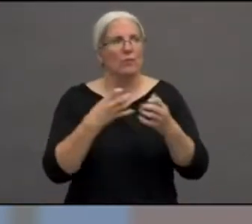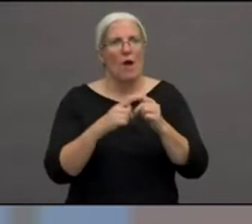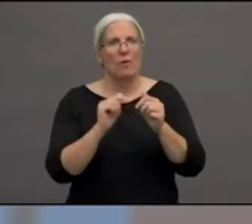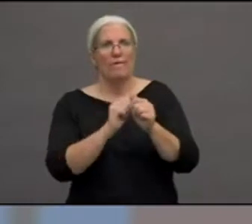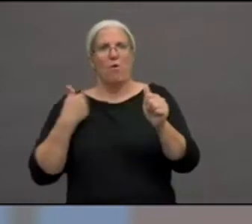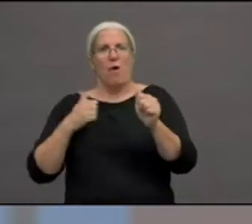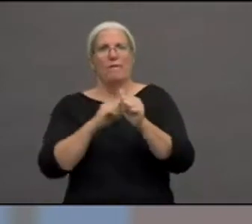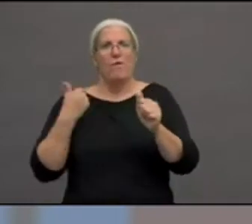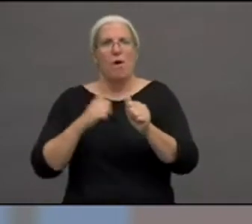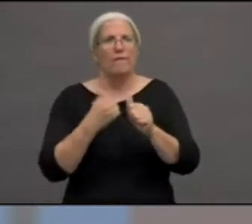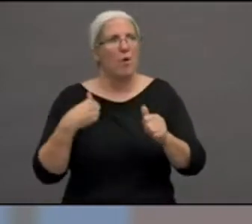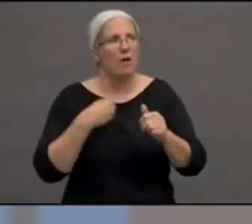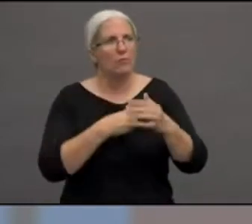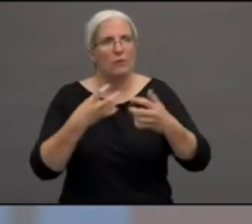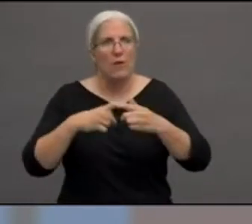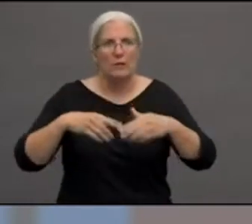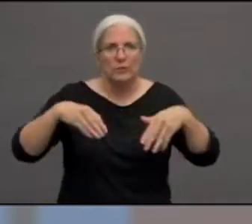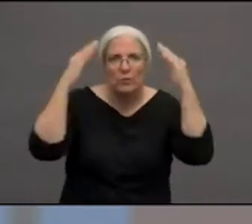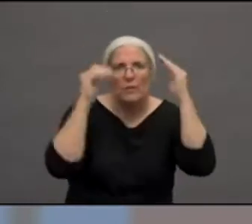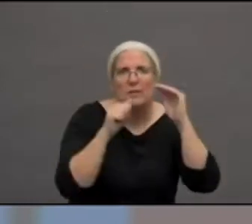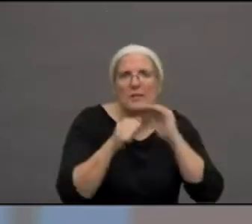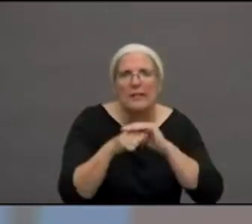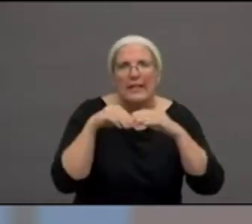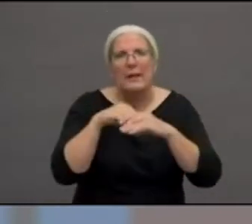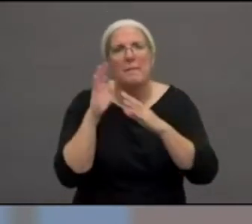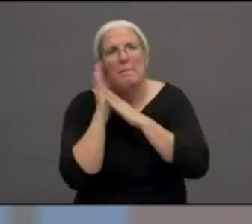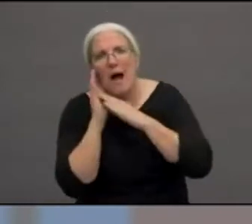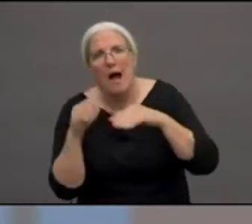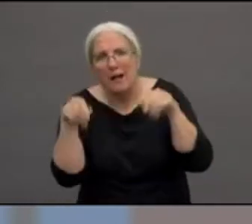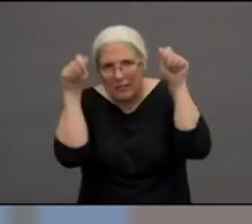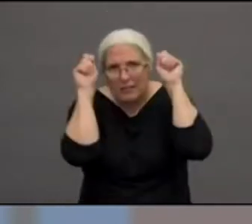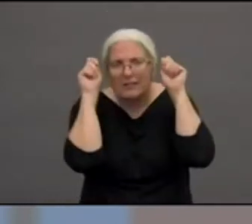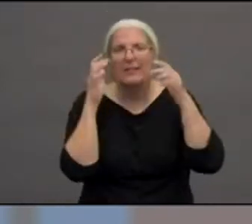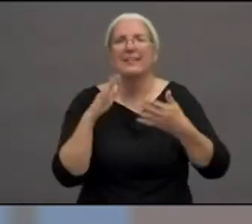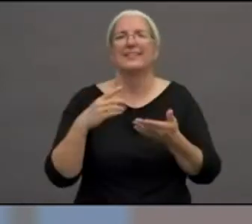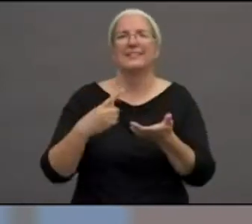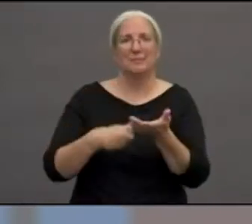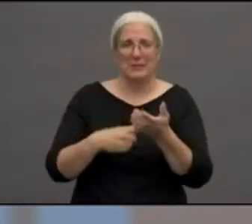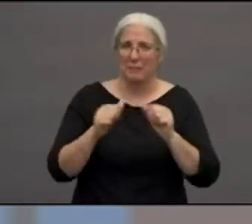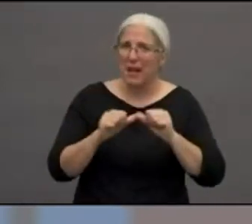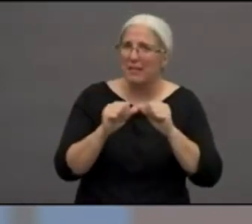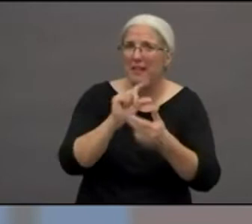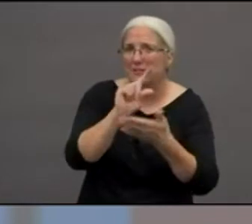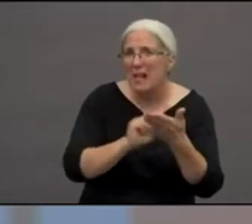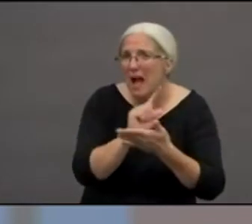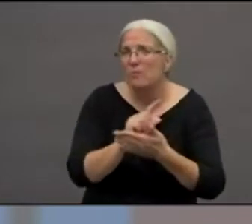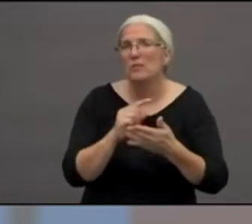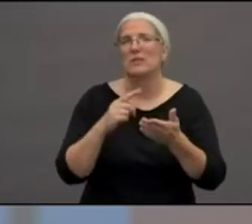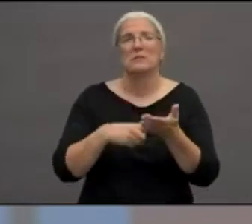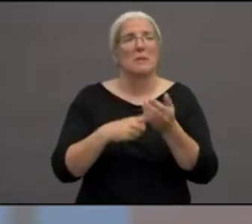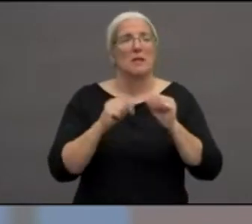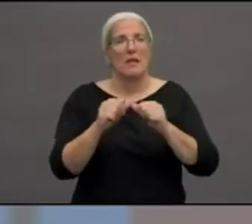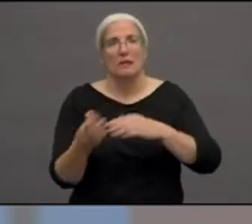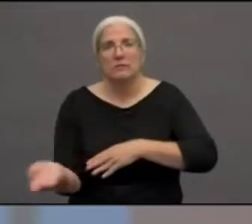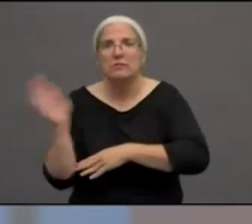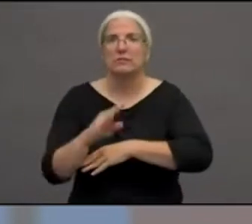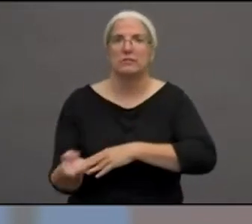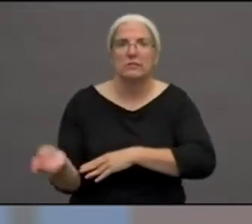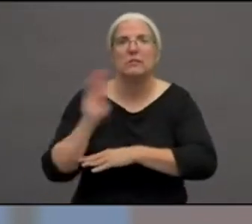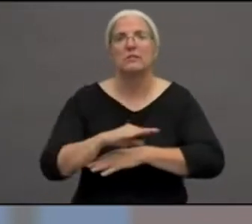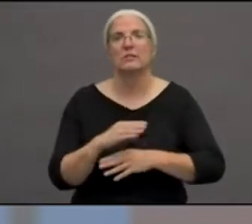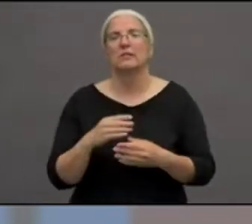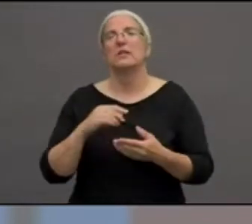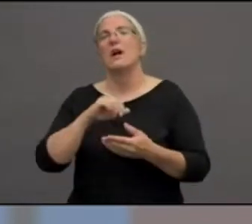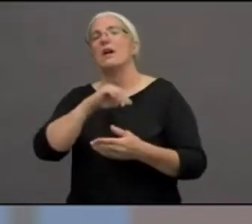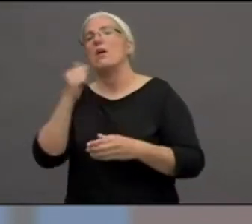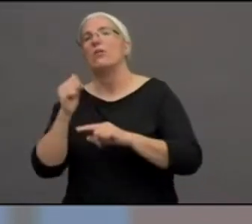world for a couple of hours or even a day. The other response is the freeze response, where sometimes you might feel stuck, you